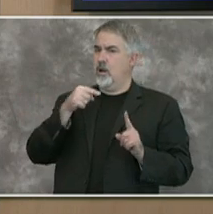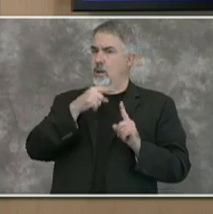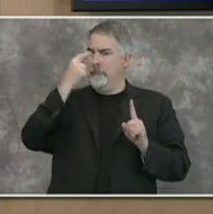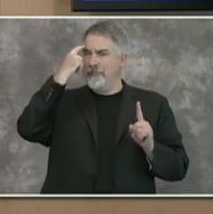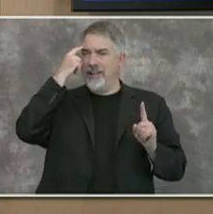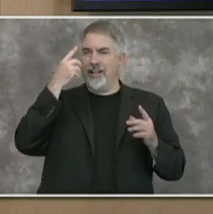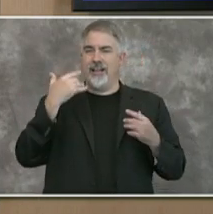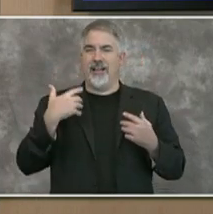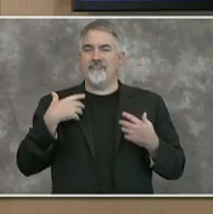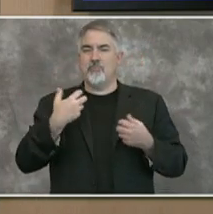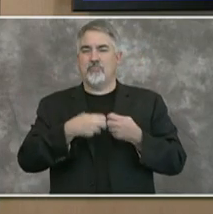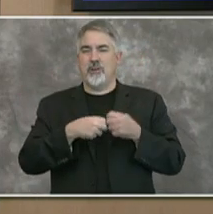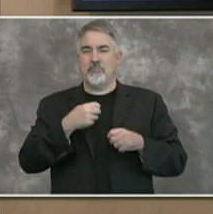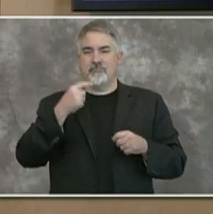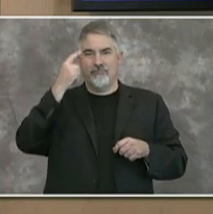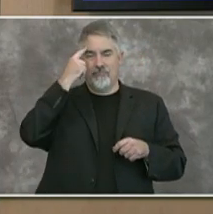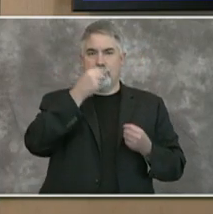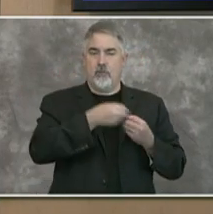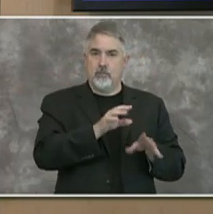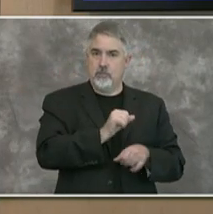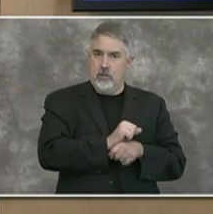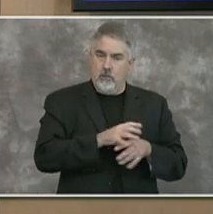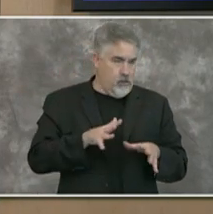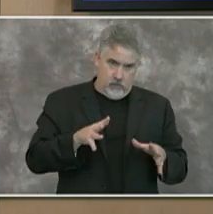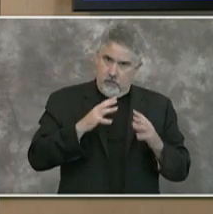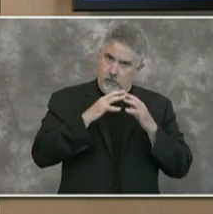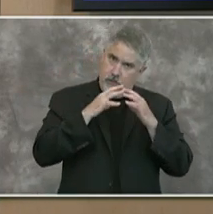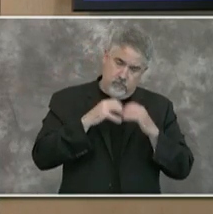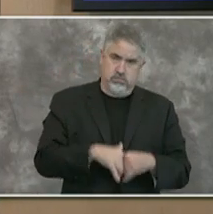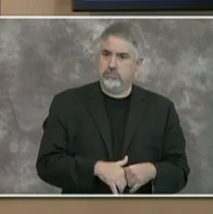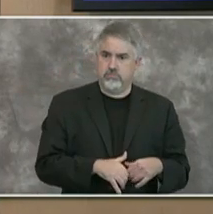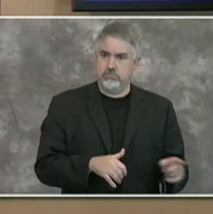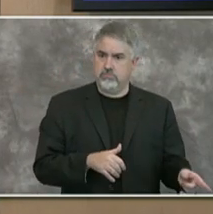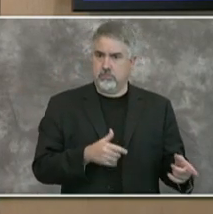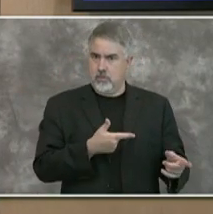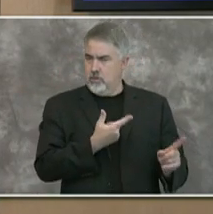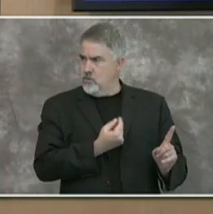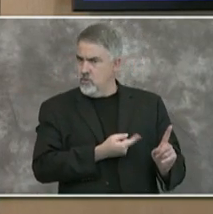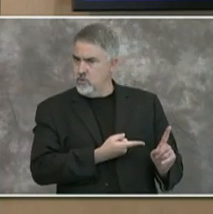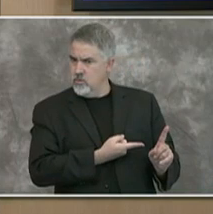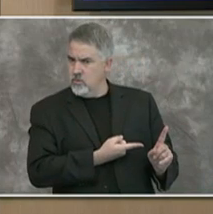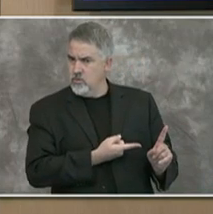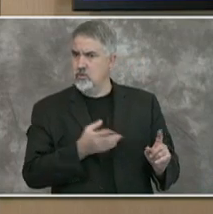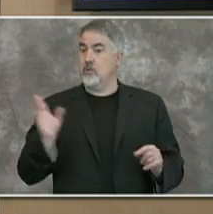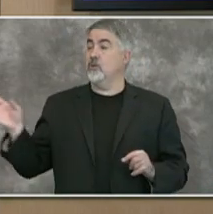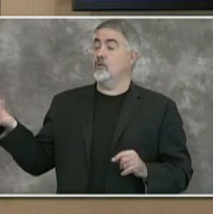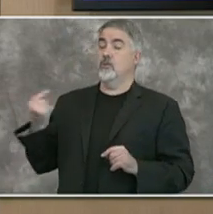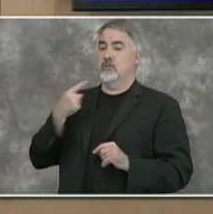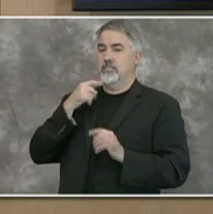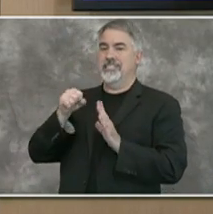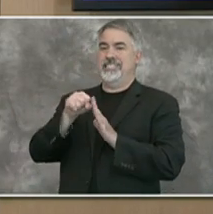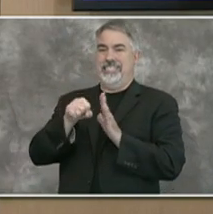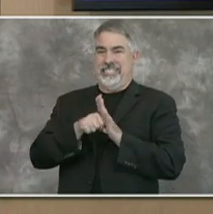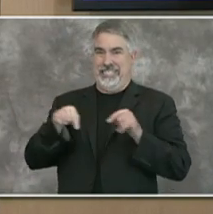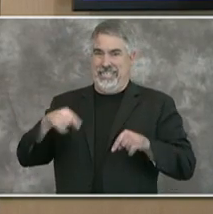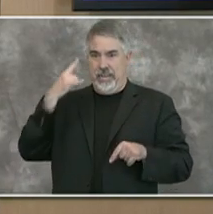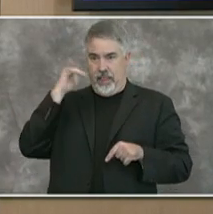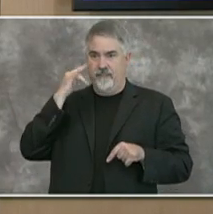pandemic? Yeah, so the state and counties across the state of California are